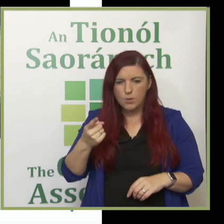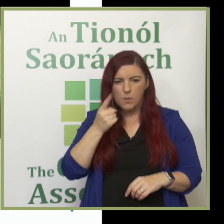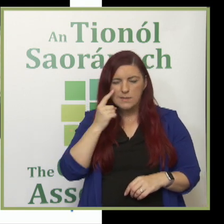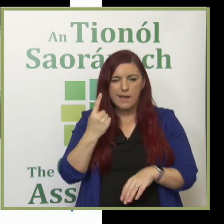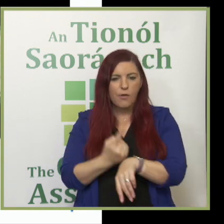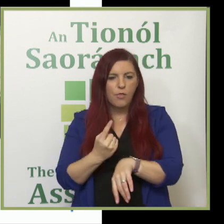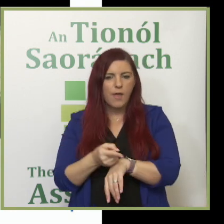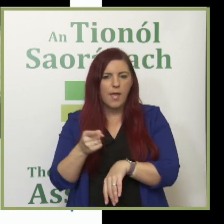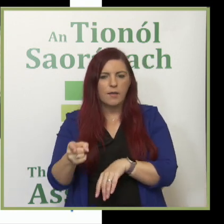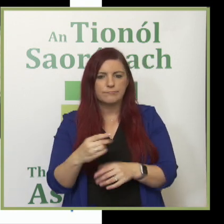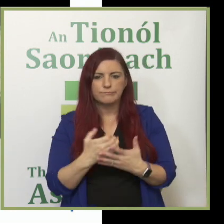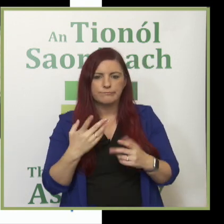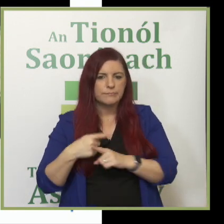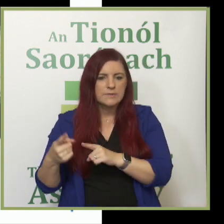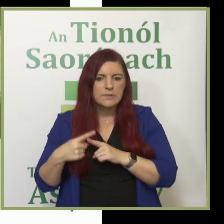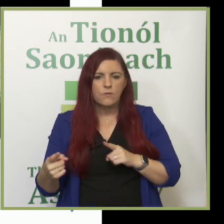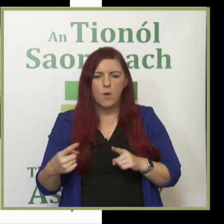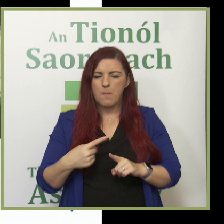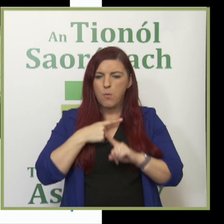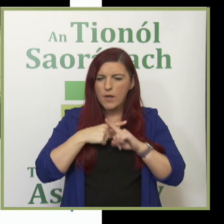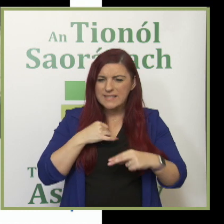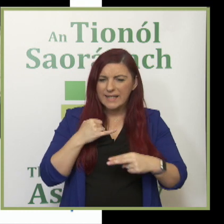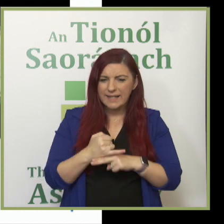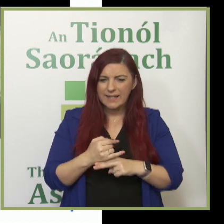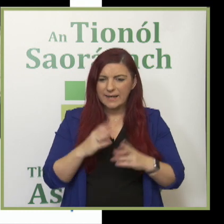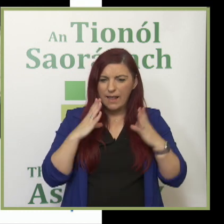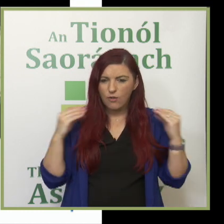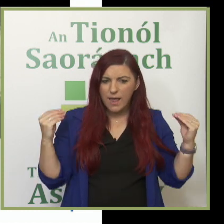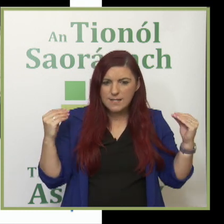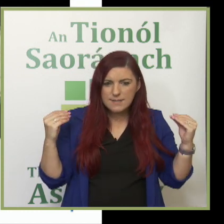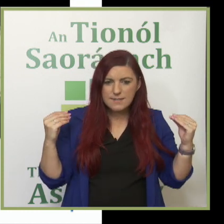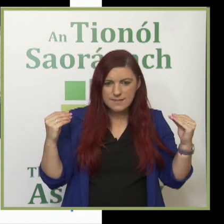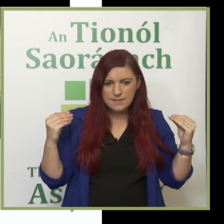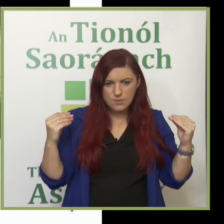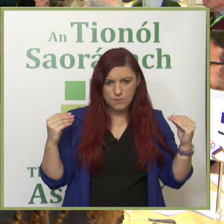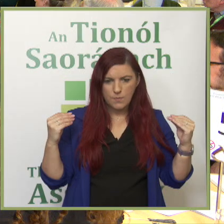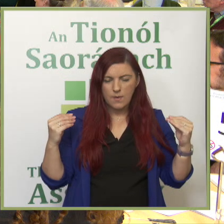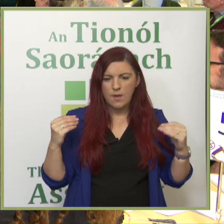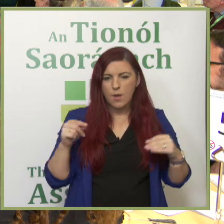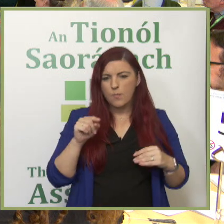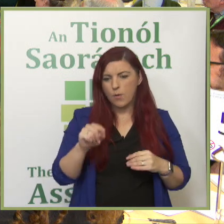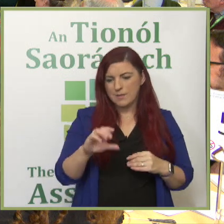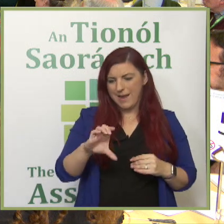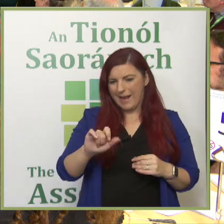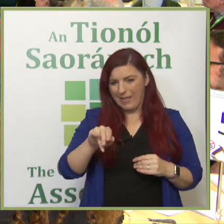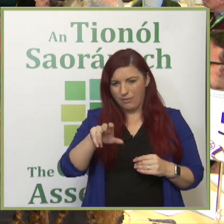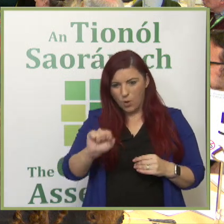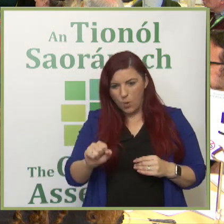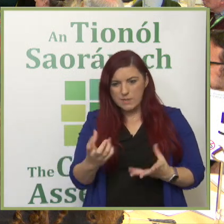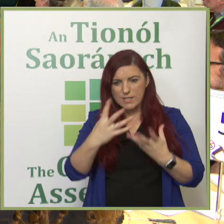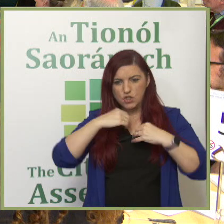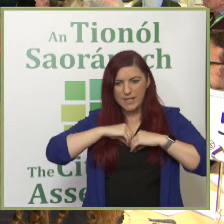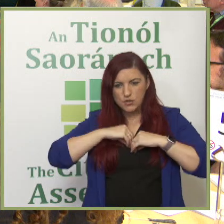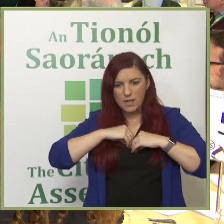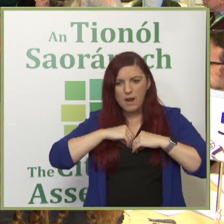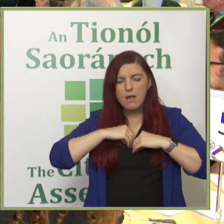of increased poisonings in the Netherlands related to 3-MMC. But cathinone injecting is also linked